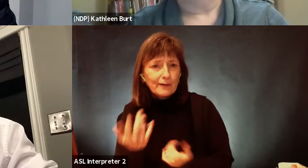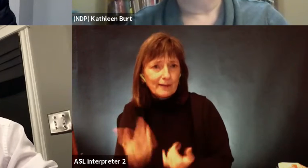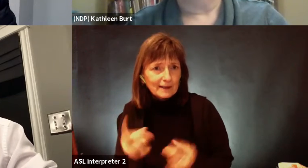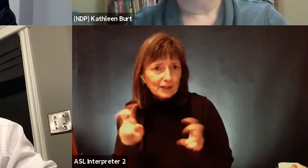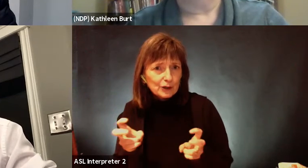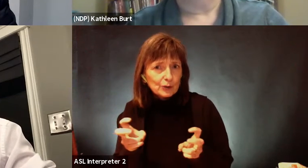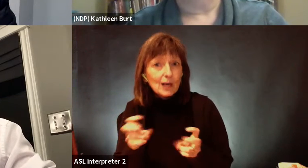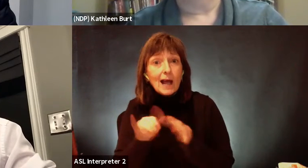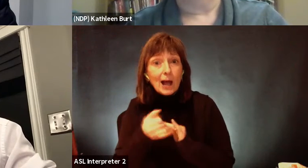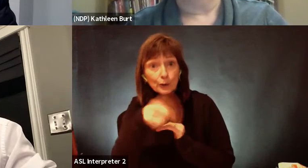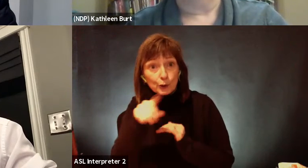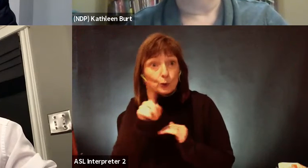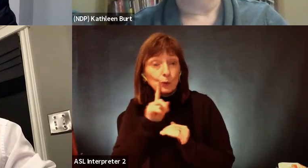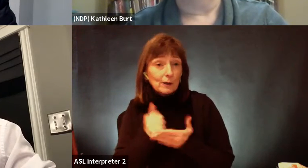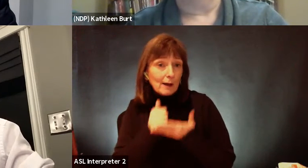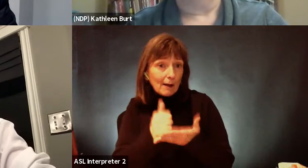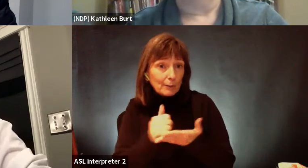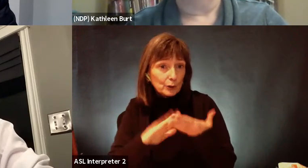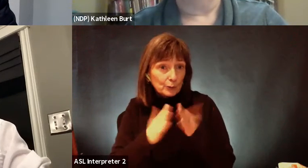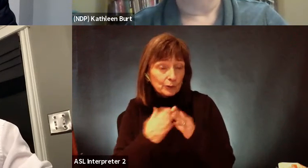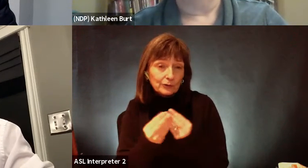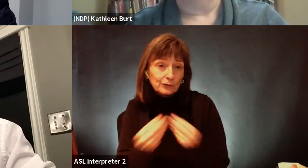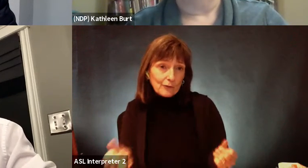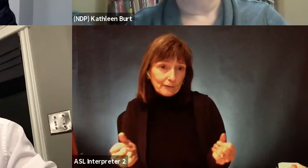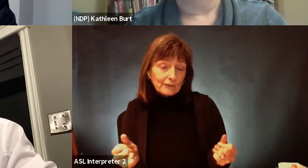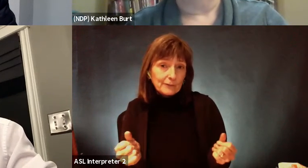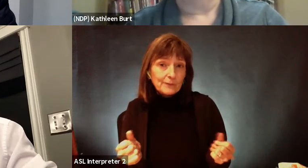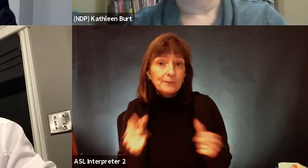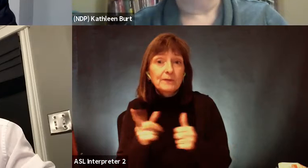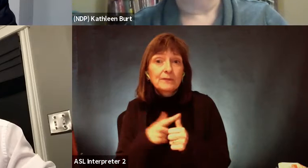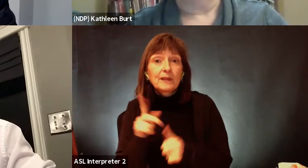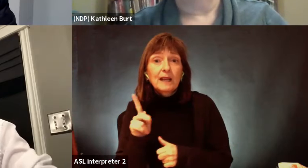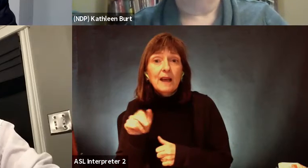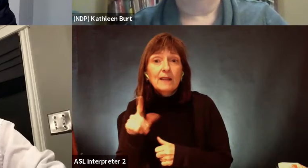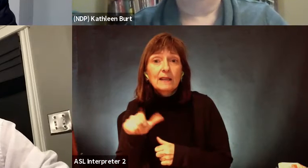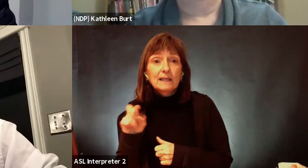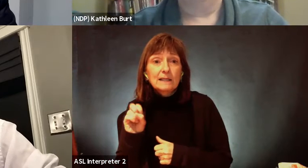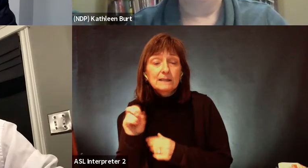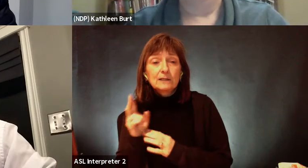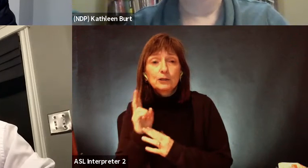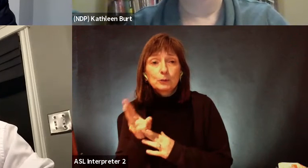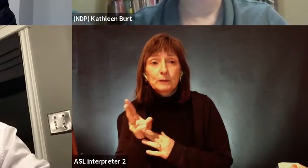issues and challenges? Kathleen, we'll hear first from you, and you have 2 minutes.